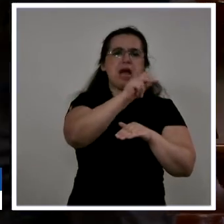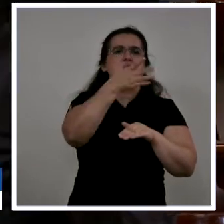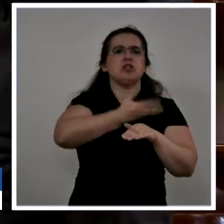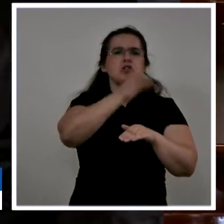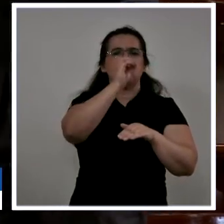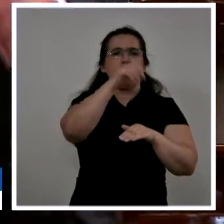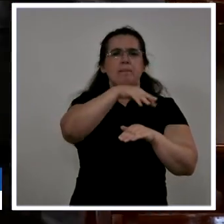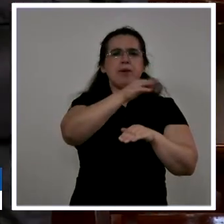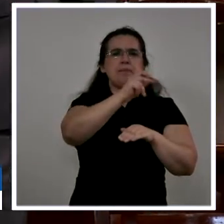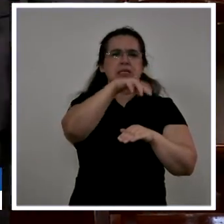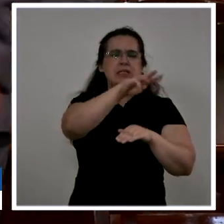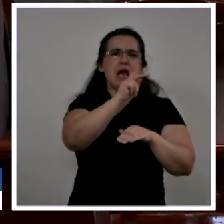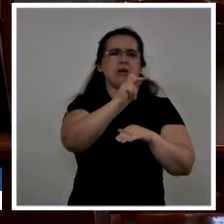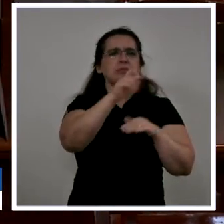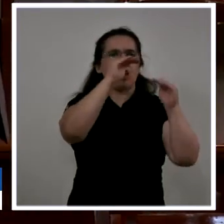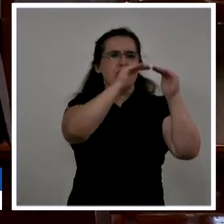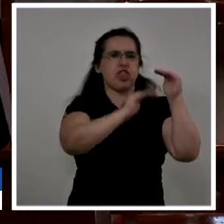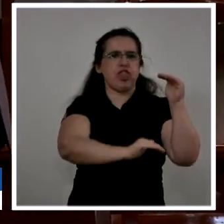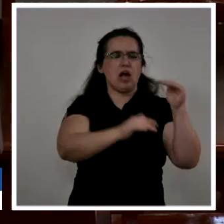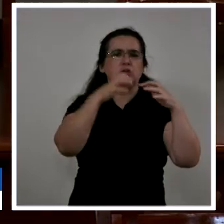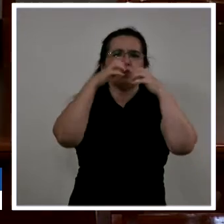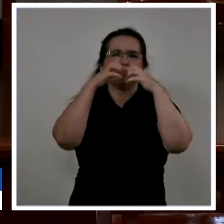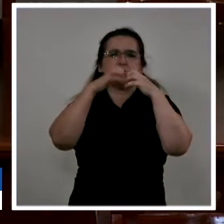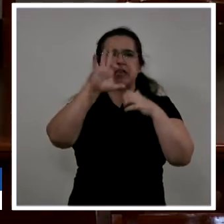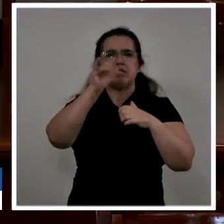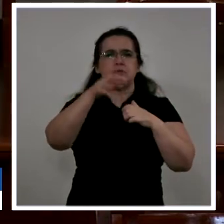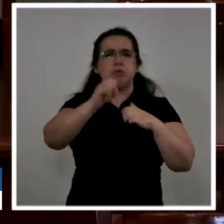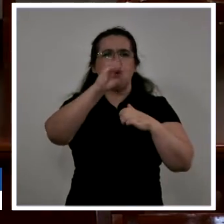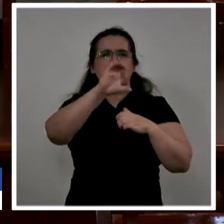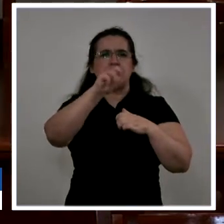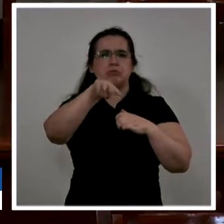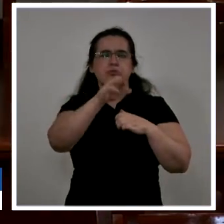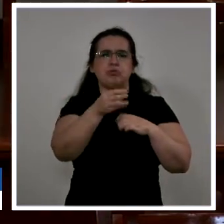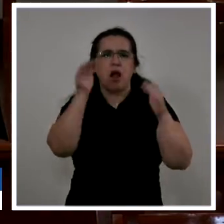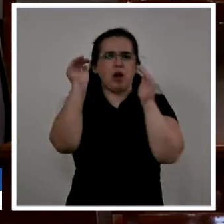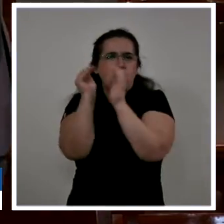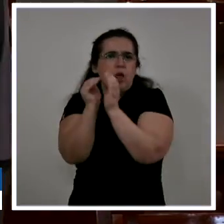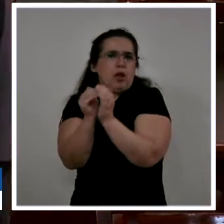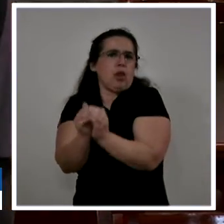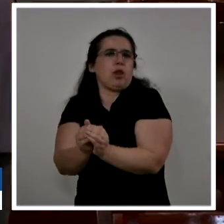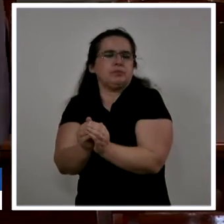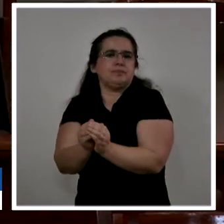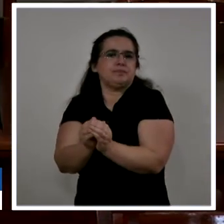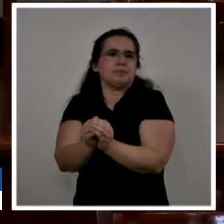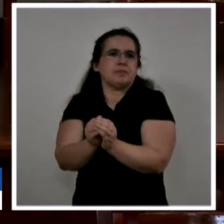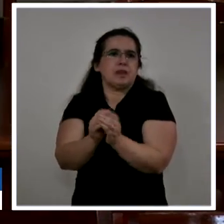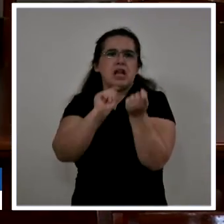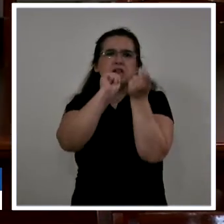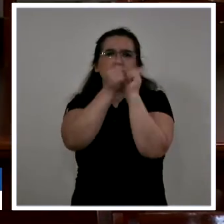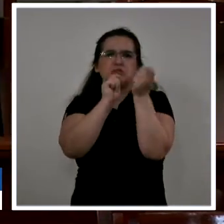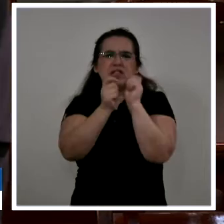is small. E o seu hipocampo vai ser mais and pequeno. And all those epigenetic changes that they measure e todas estas